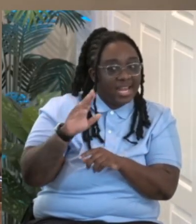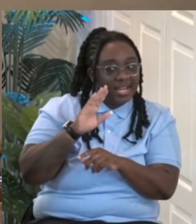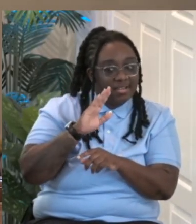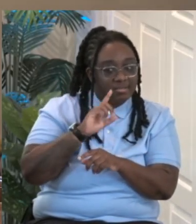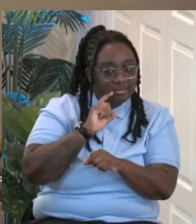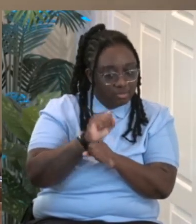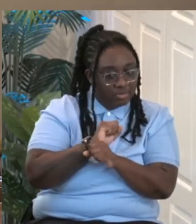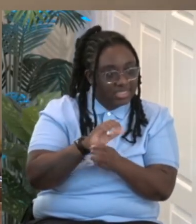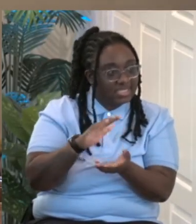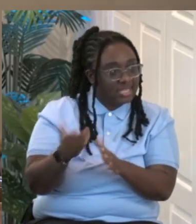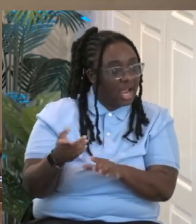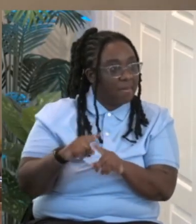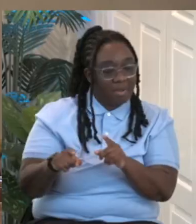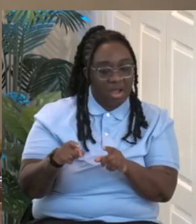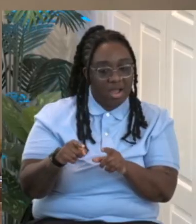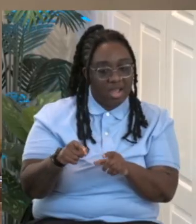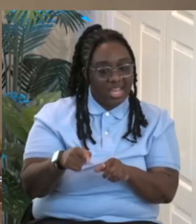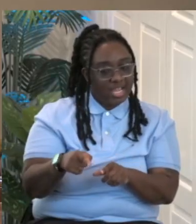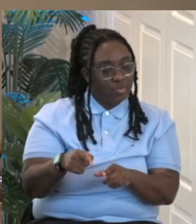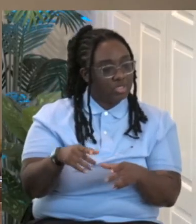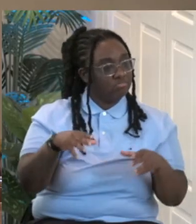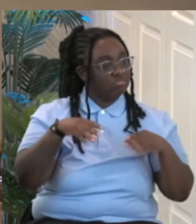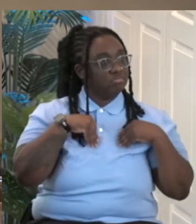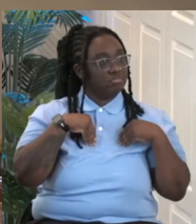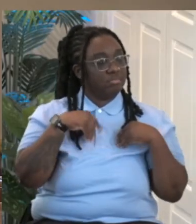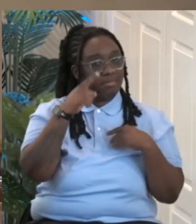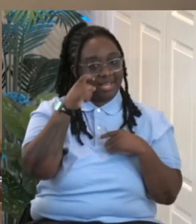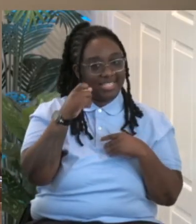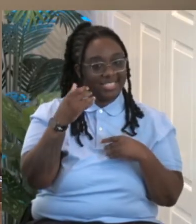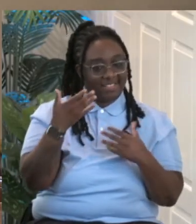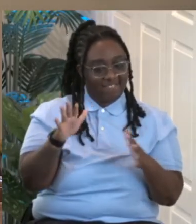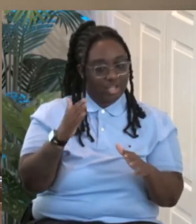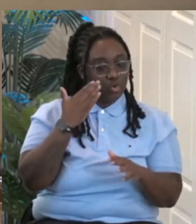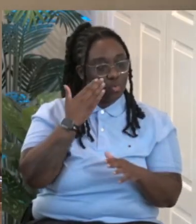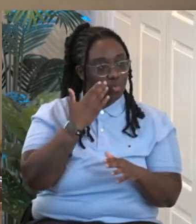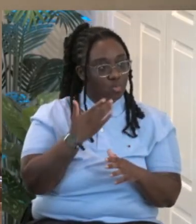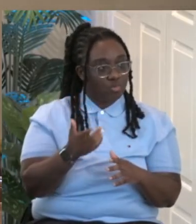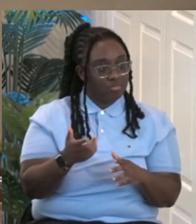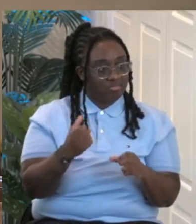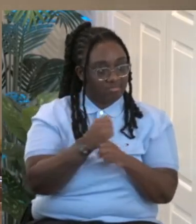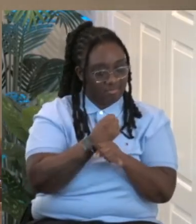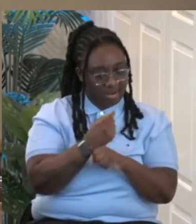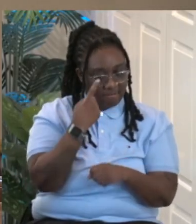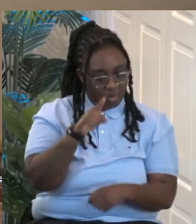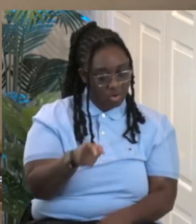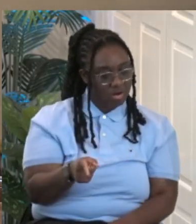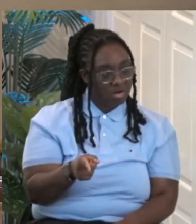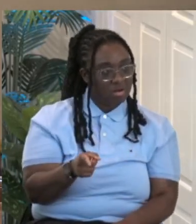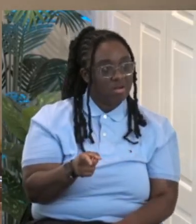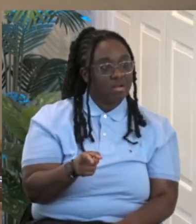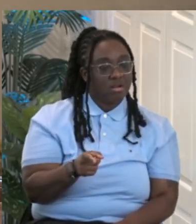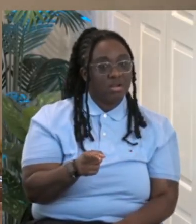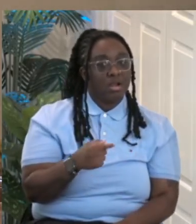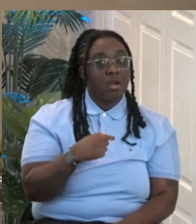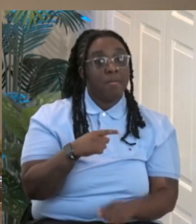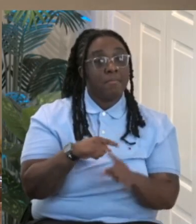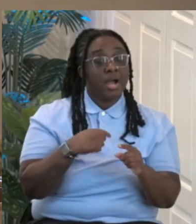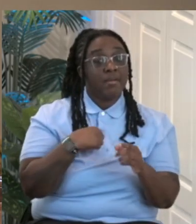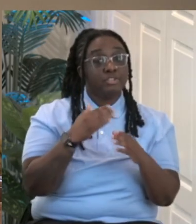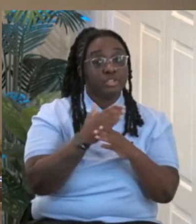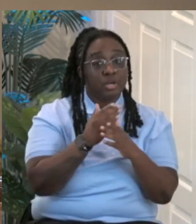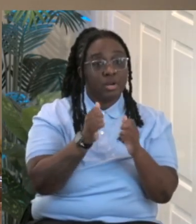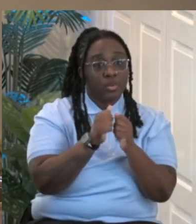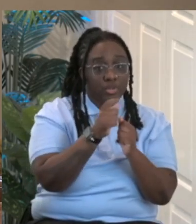he knew what he was fighting for. Well, I'm telling you all this because all of this stuff came down on me,